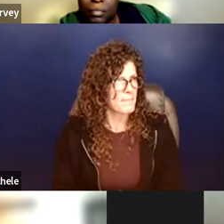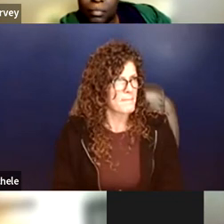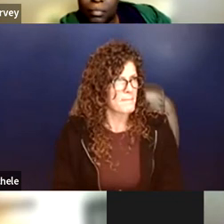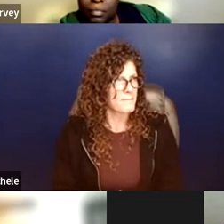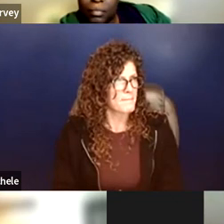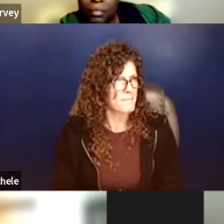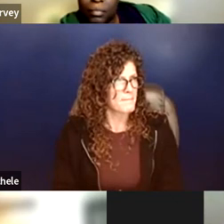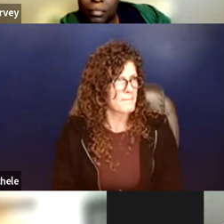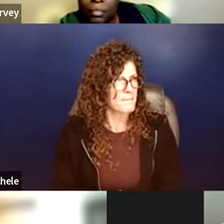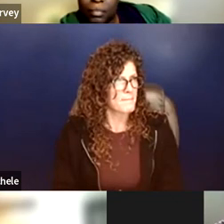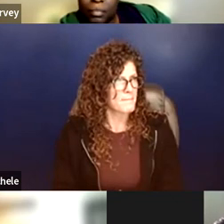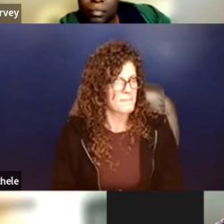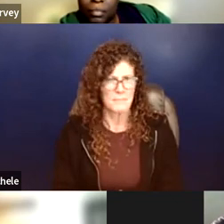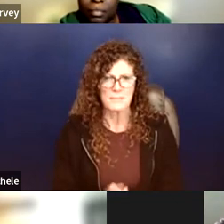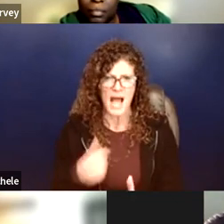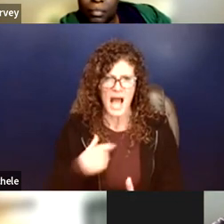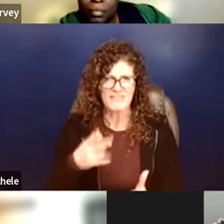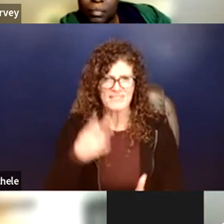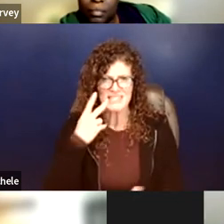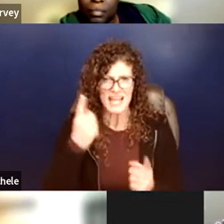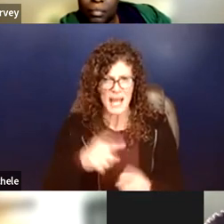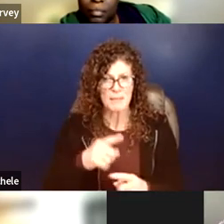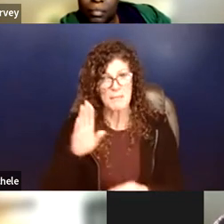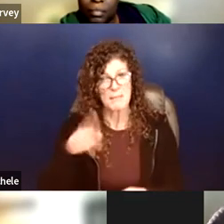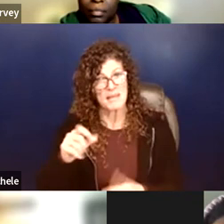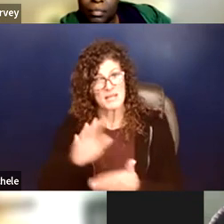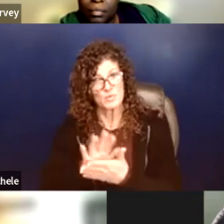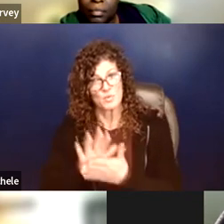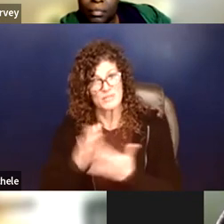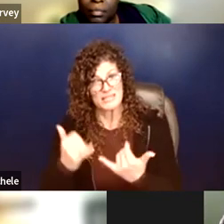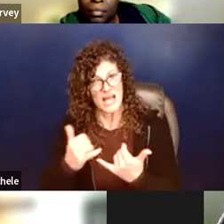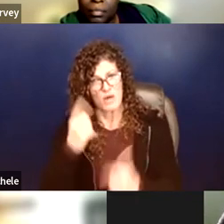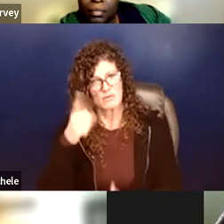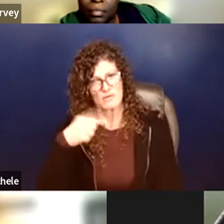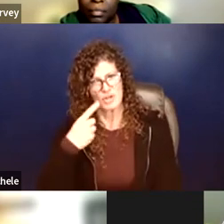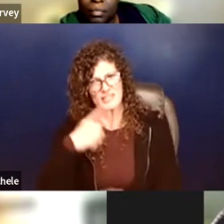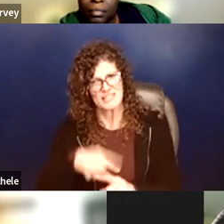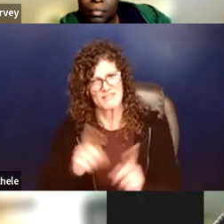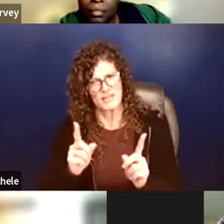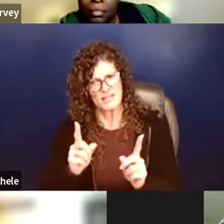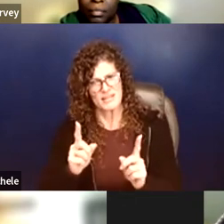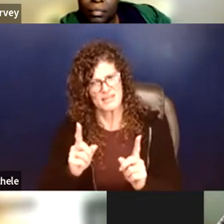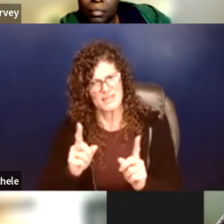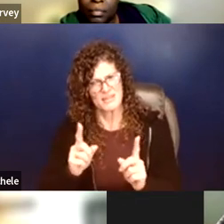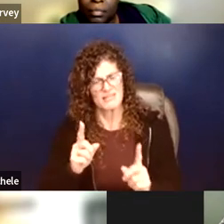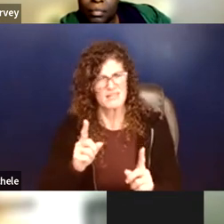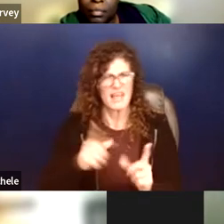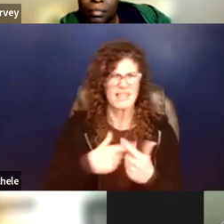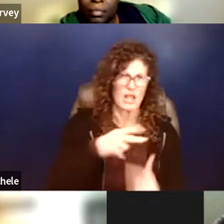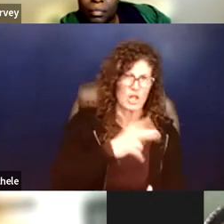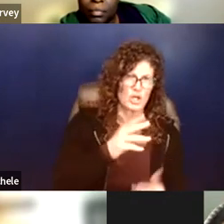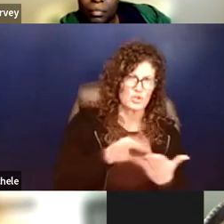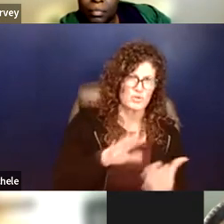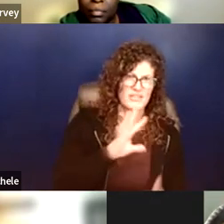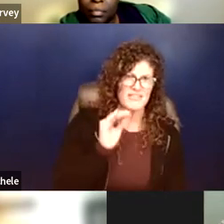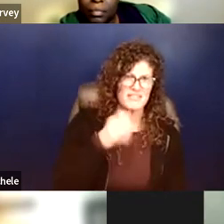of this just in past by, is that the BPS schools now, with the students that look different, you'll see the students now, you'll see the students like 50 years ago, and